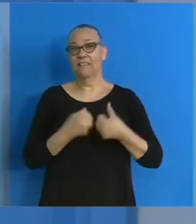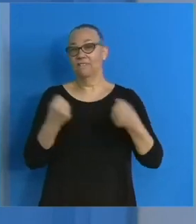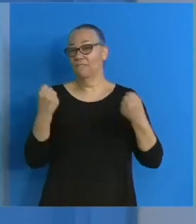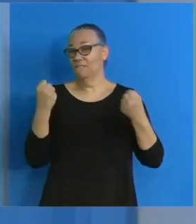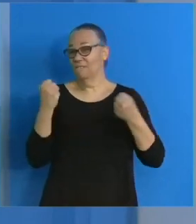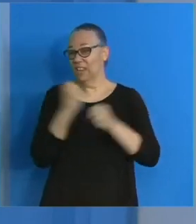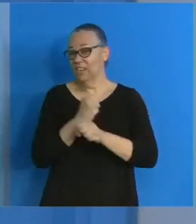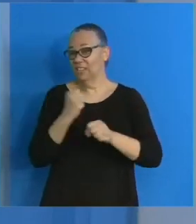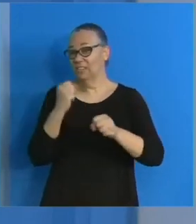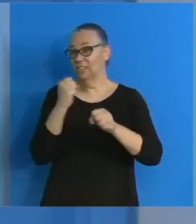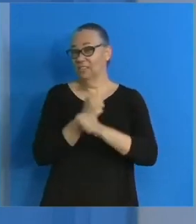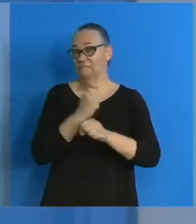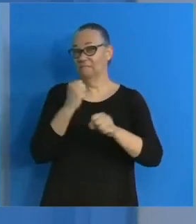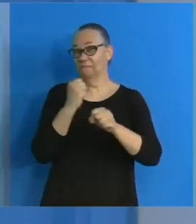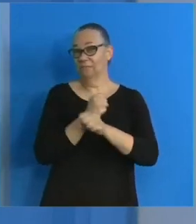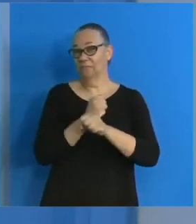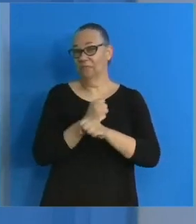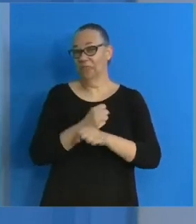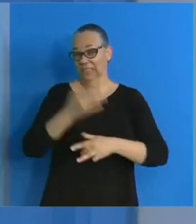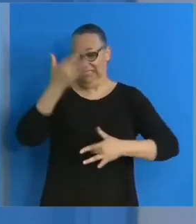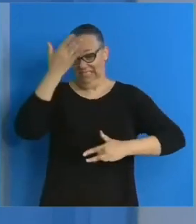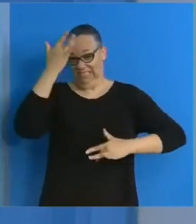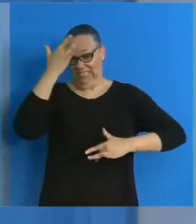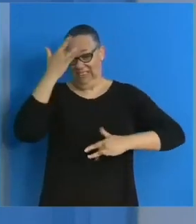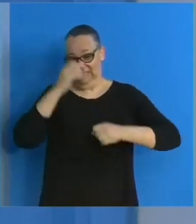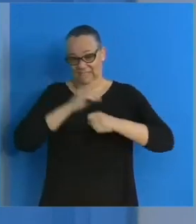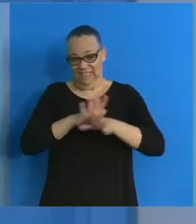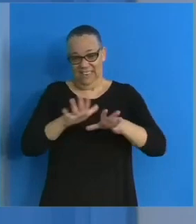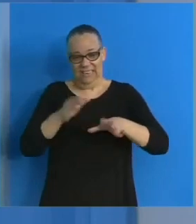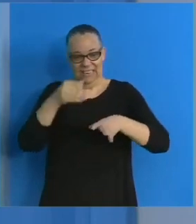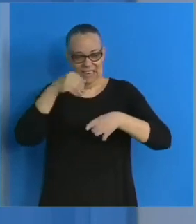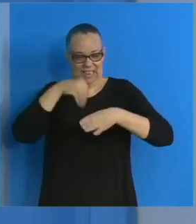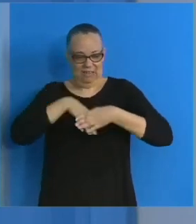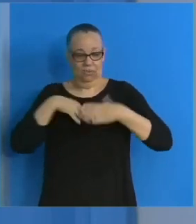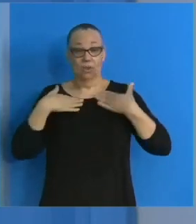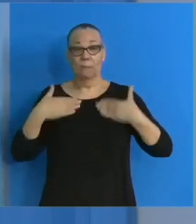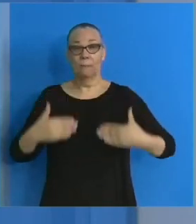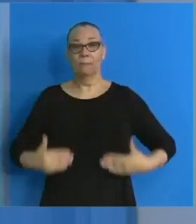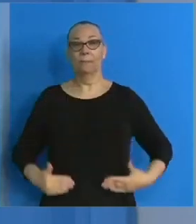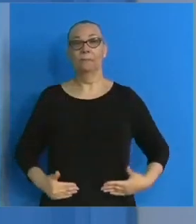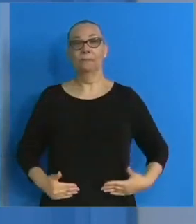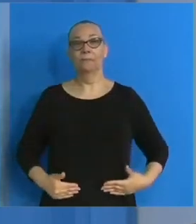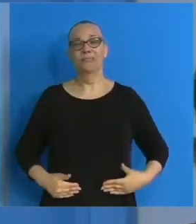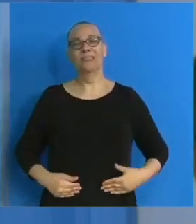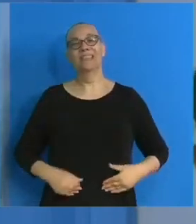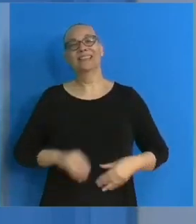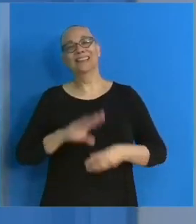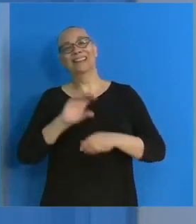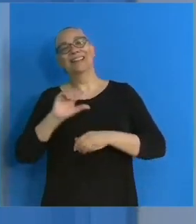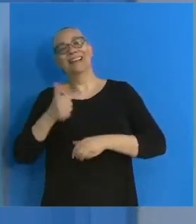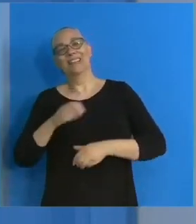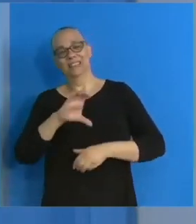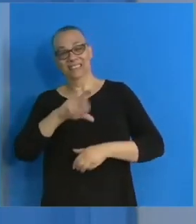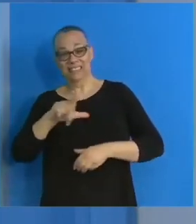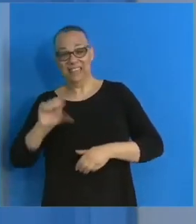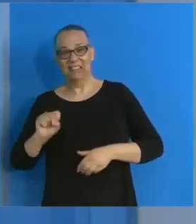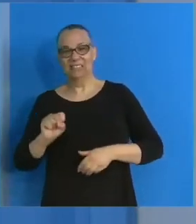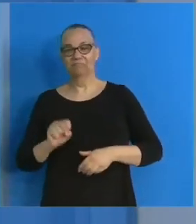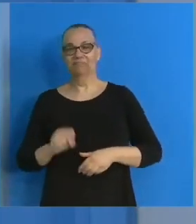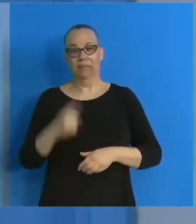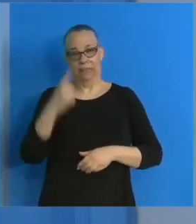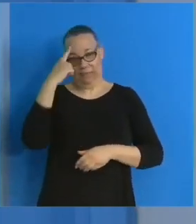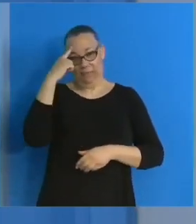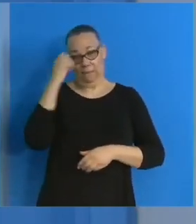any virus that enters the body. And the other group of cells is the memory